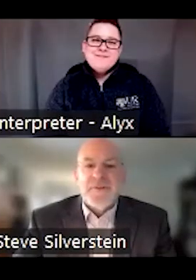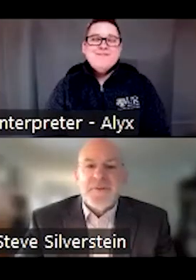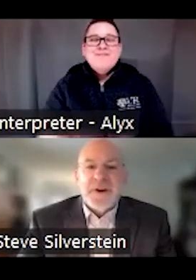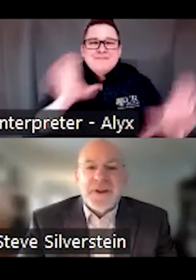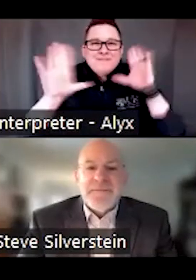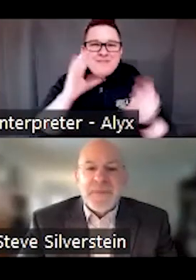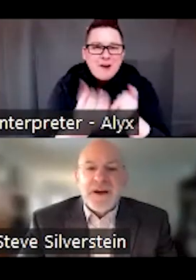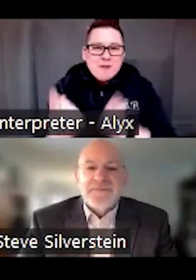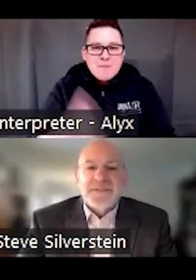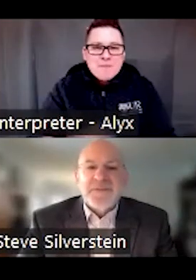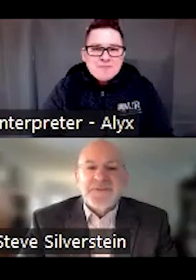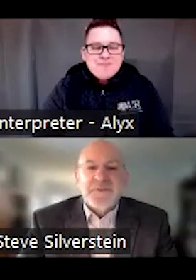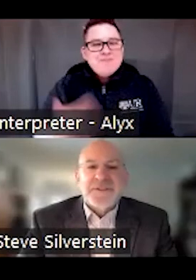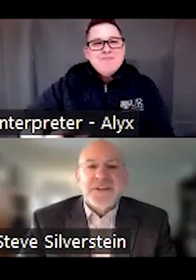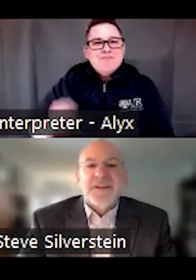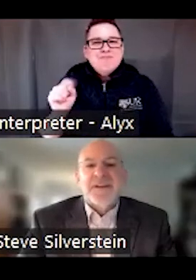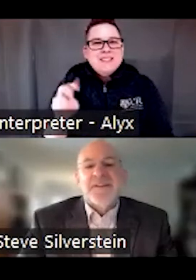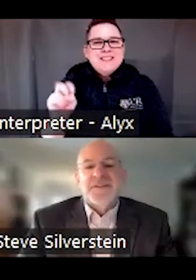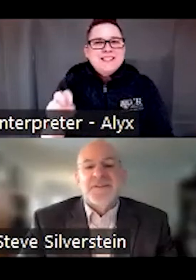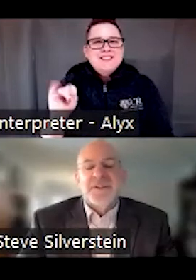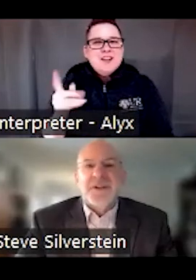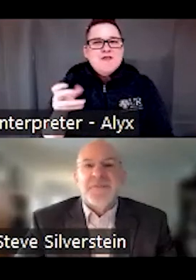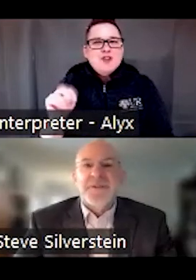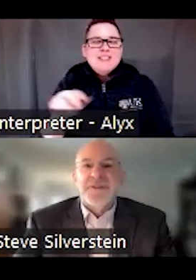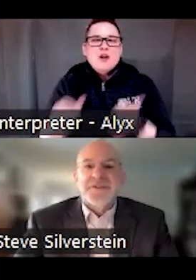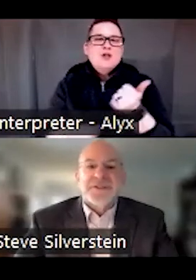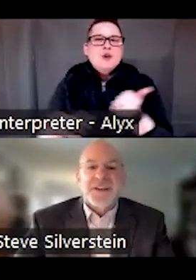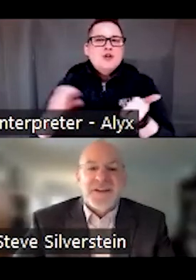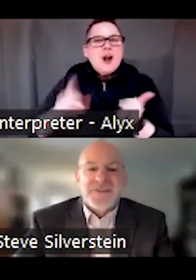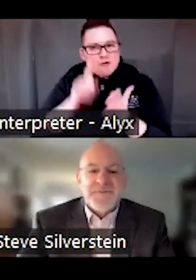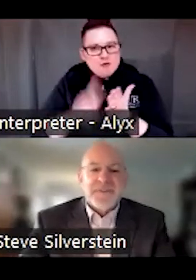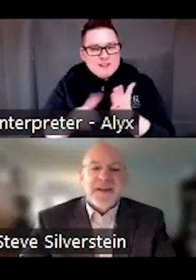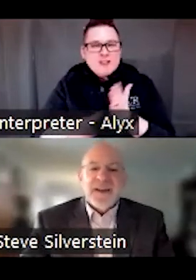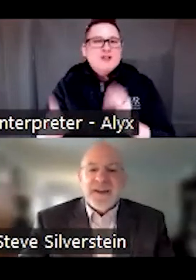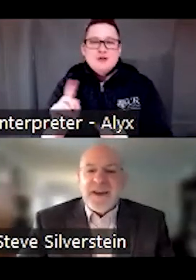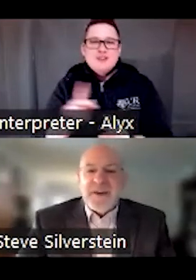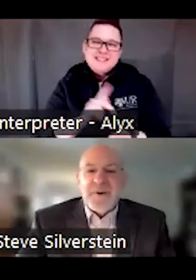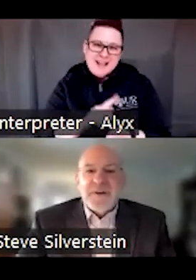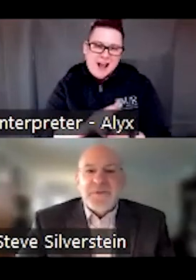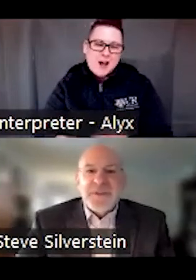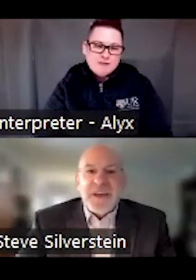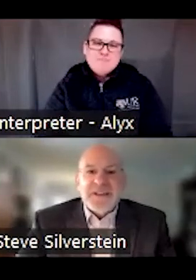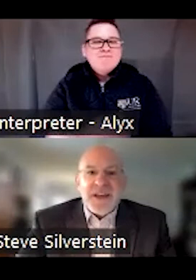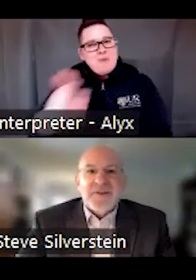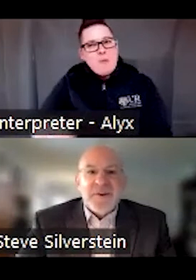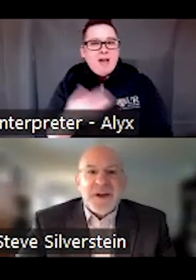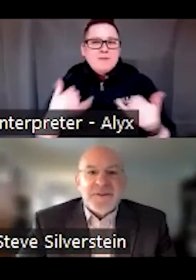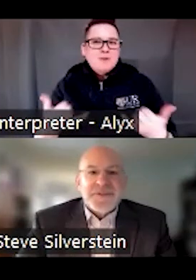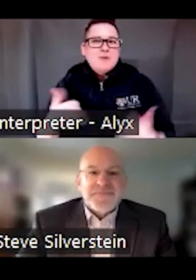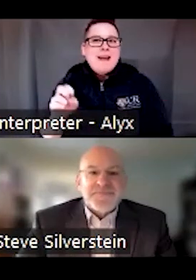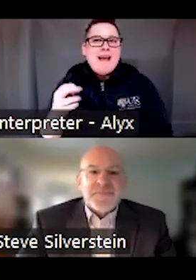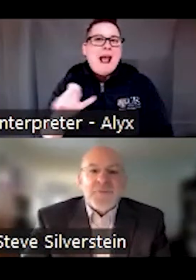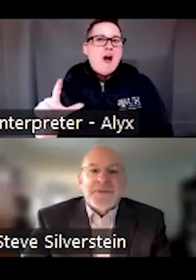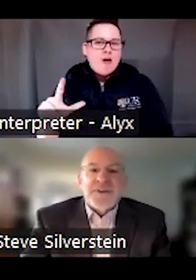Hello, everybody. I'm Steve Silverstein, the Associate Chair for Research in Psychiatry, and welcome to today's Engel